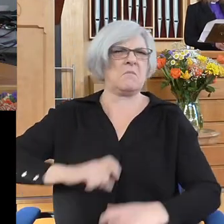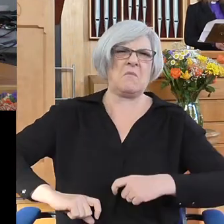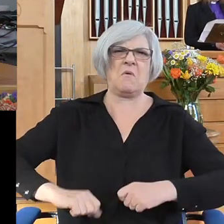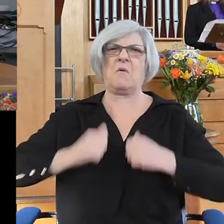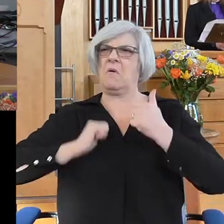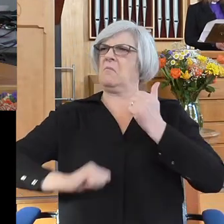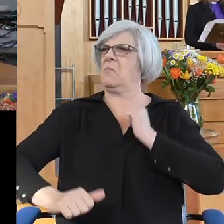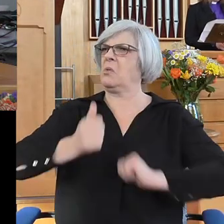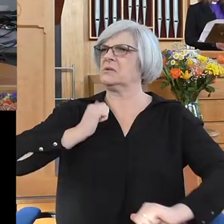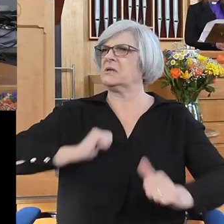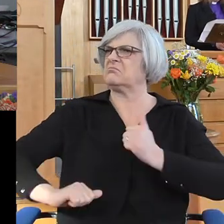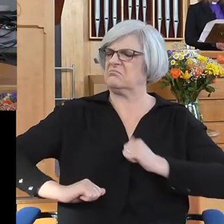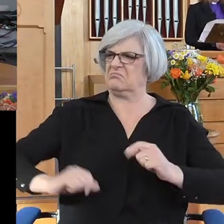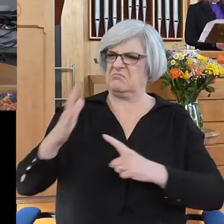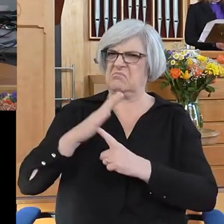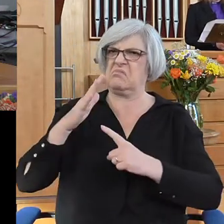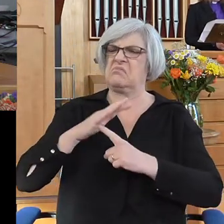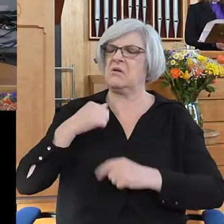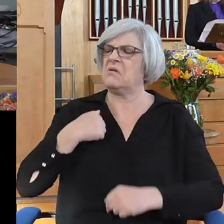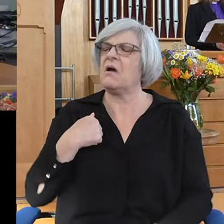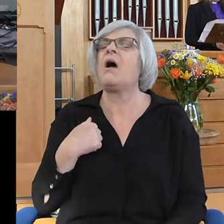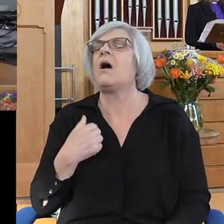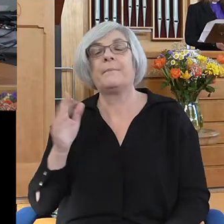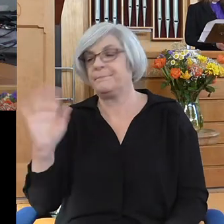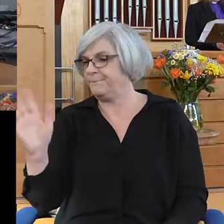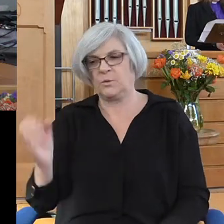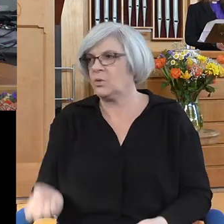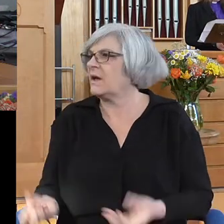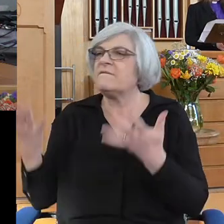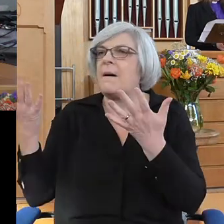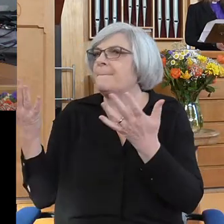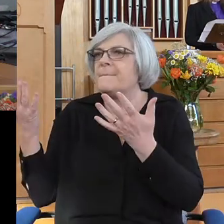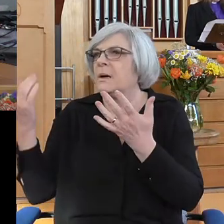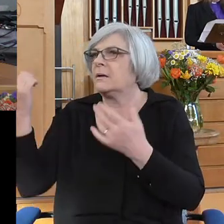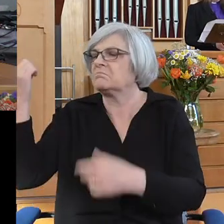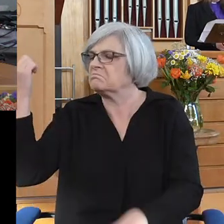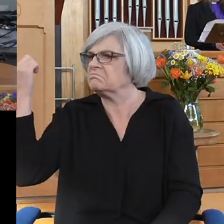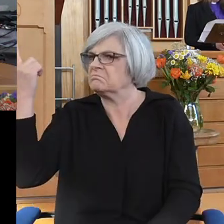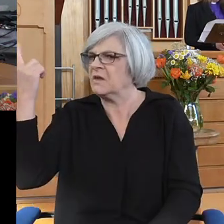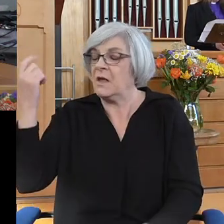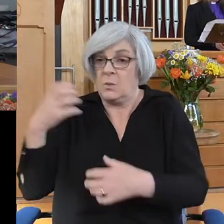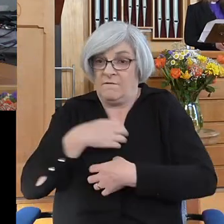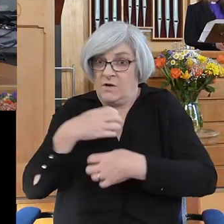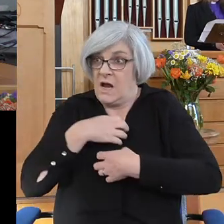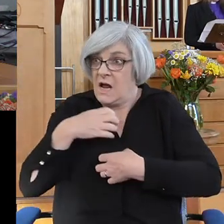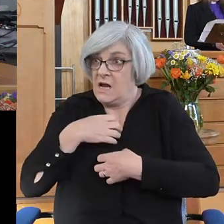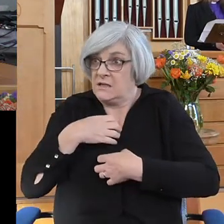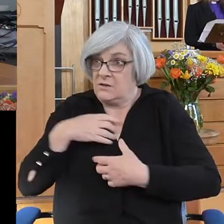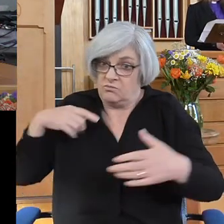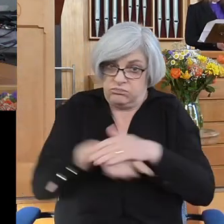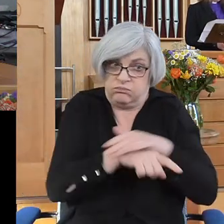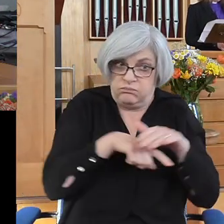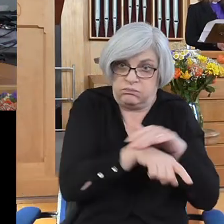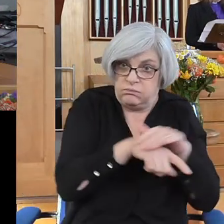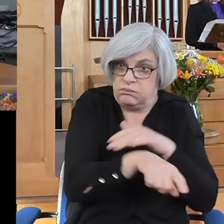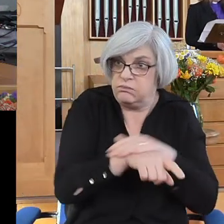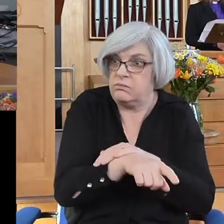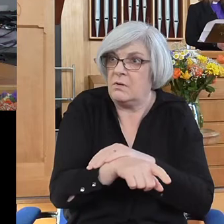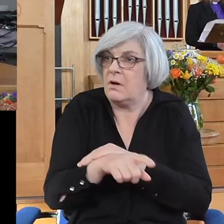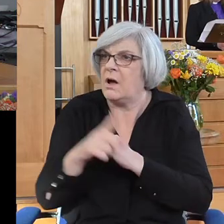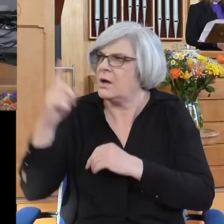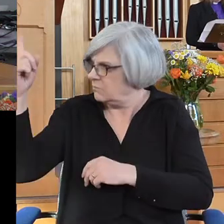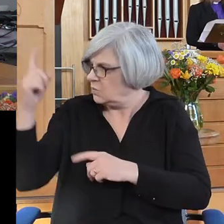did not give up. And when they were afraid and ran away, still you stuck with